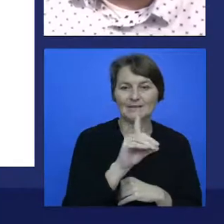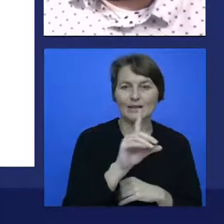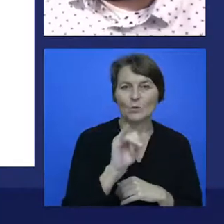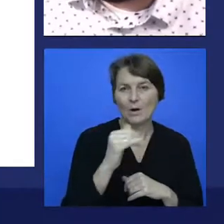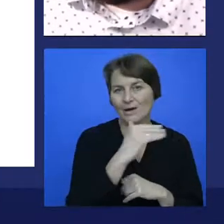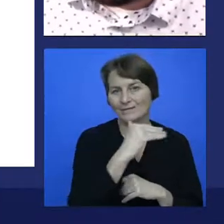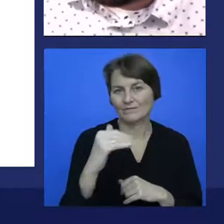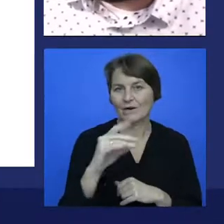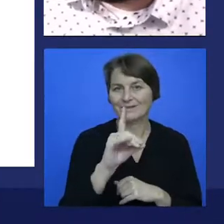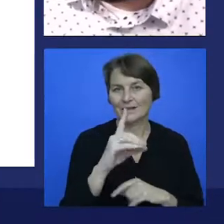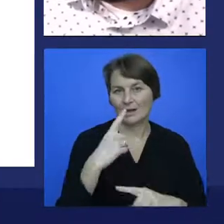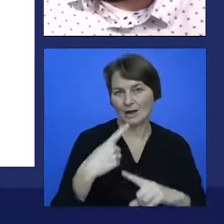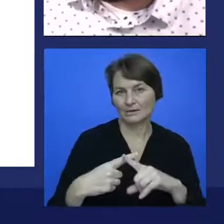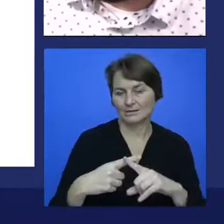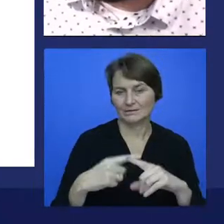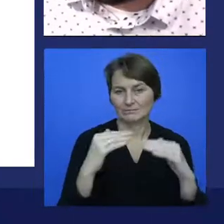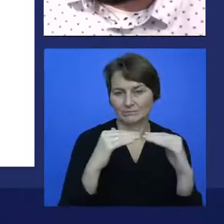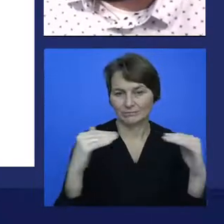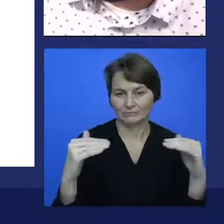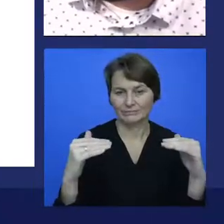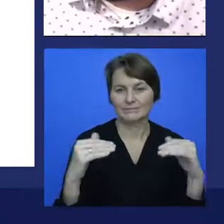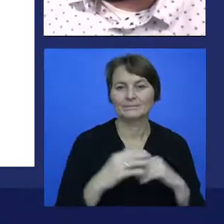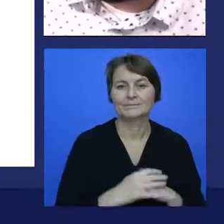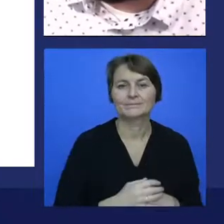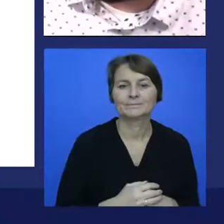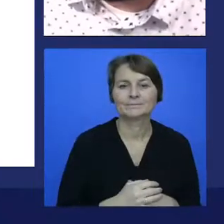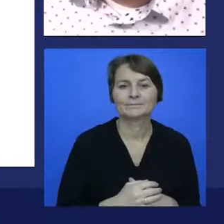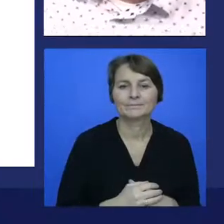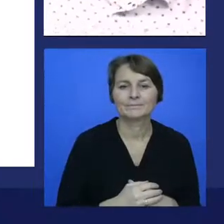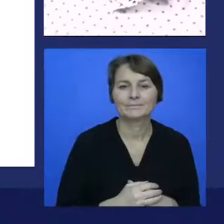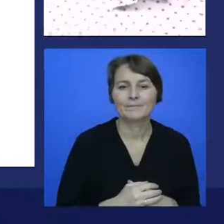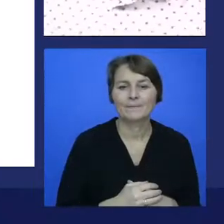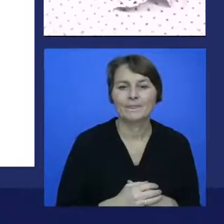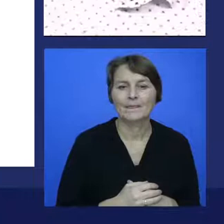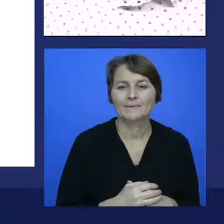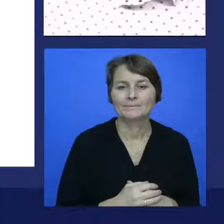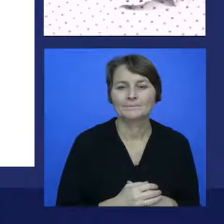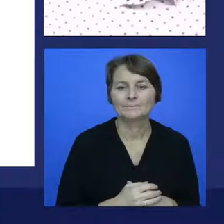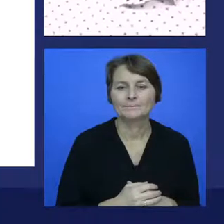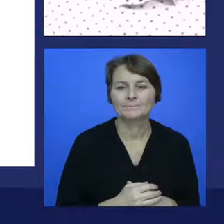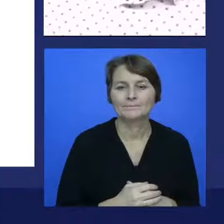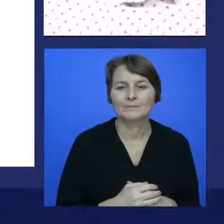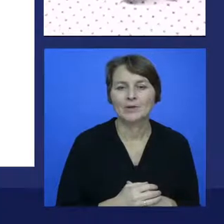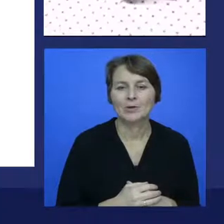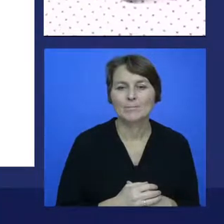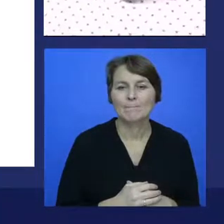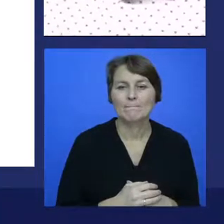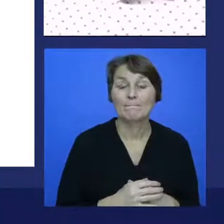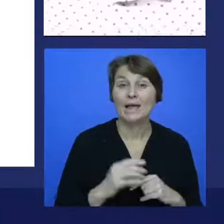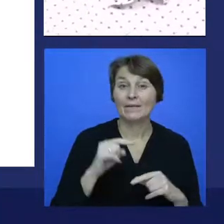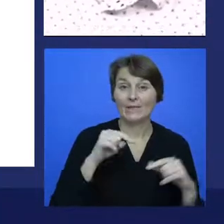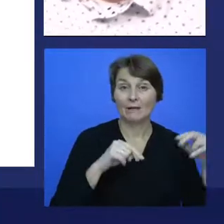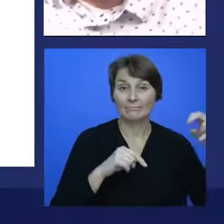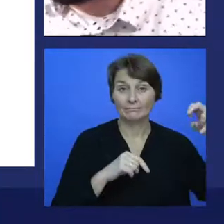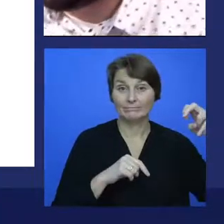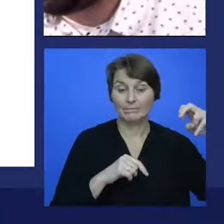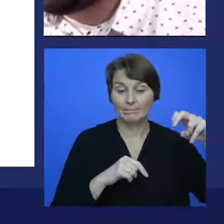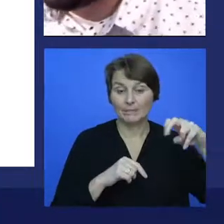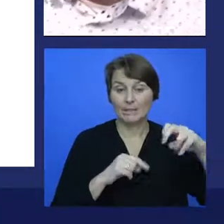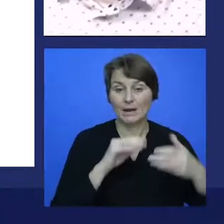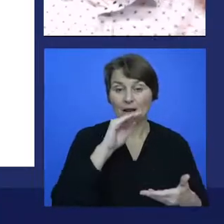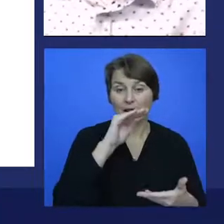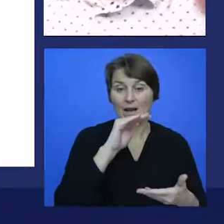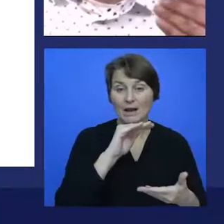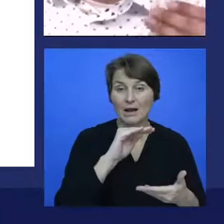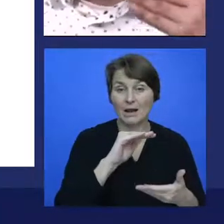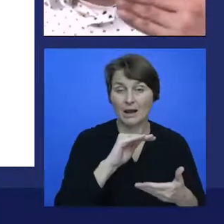is we're going to take the limit as this distance h goes to zero, and this effectively becomes what's called the derivative. And the derivative tells